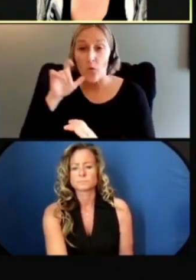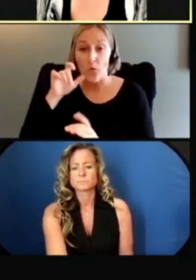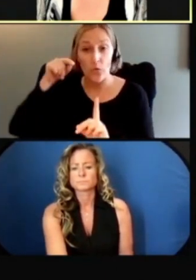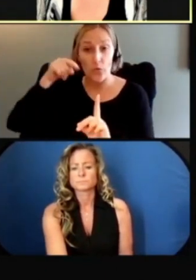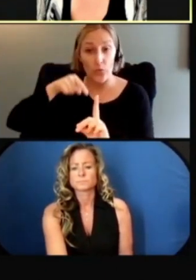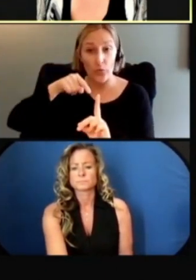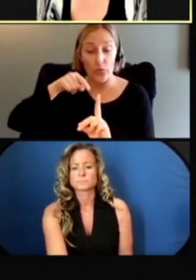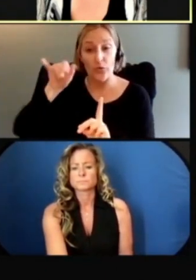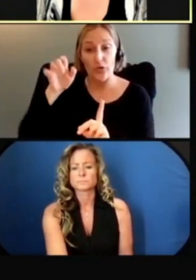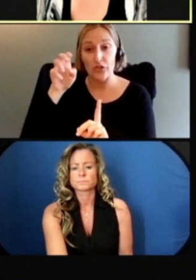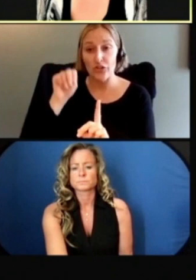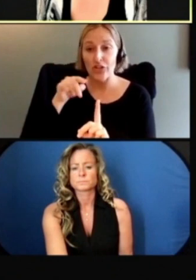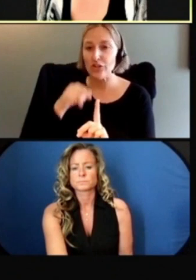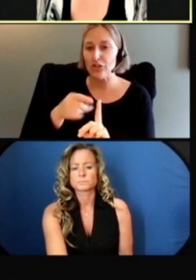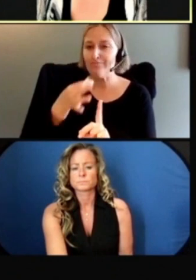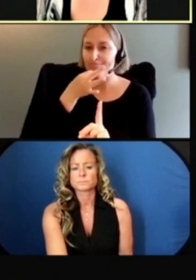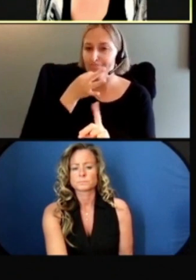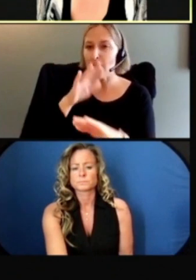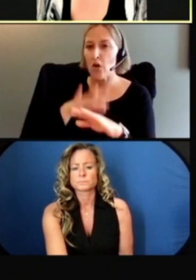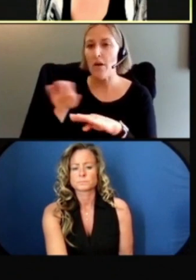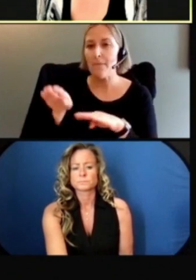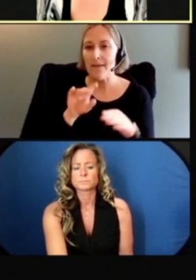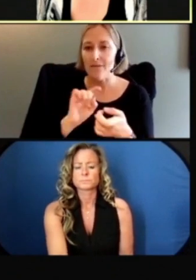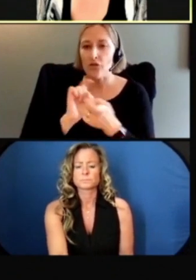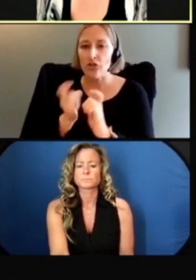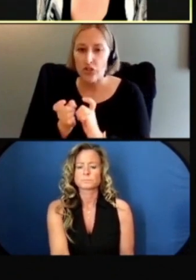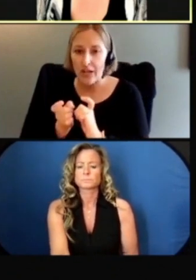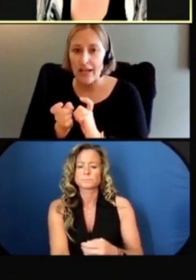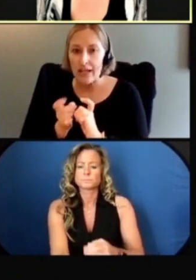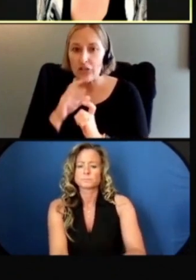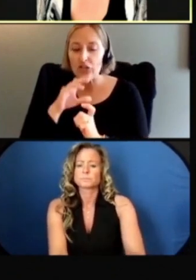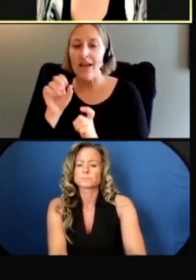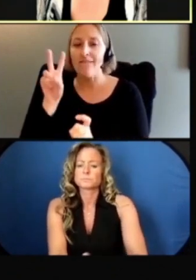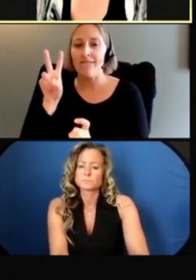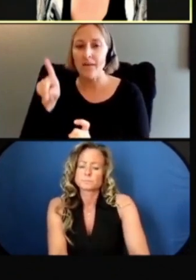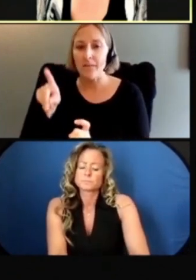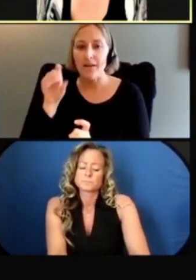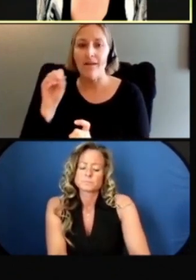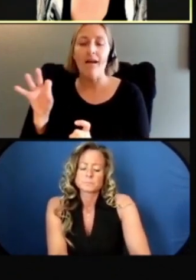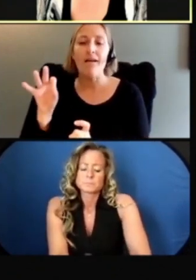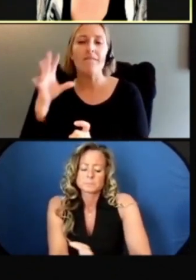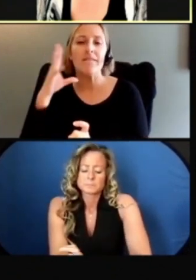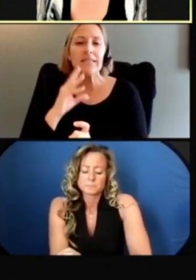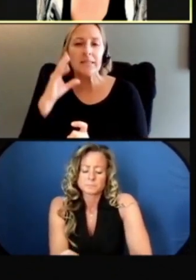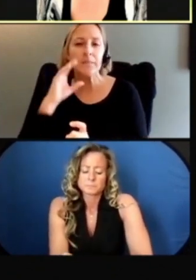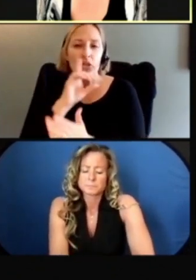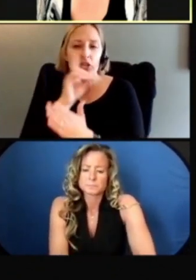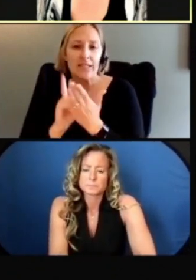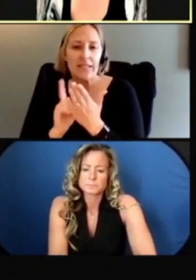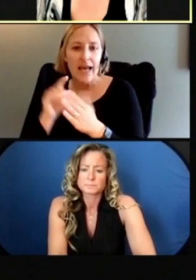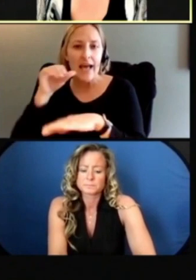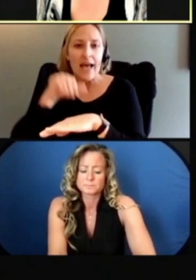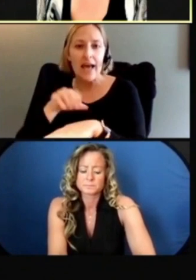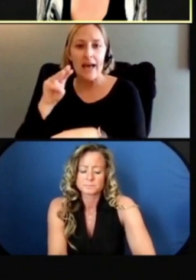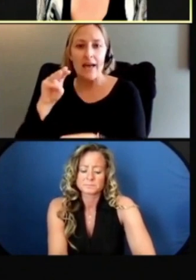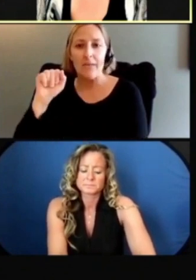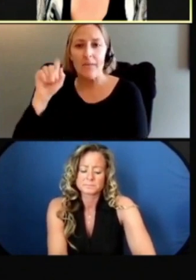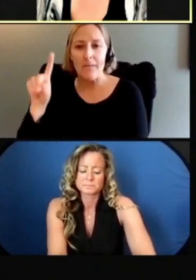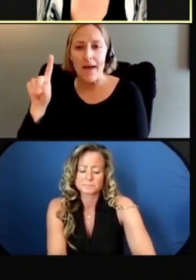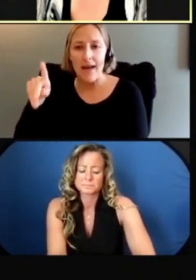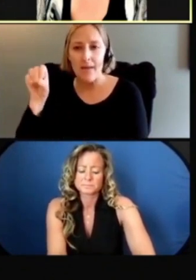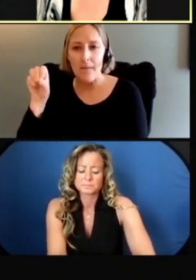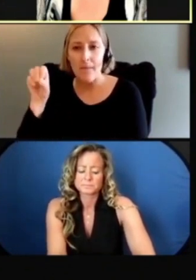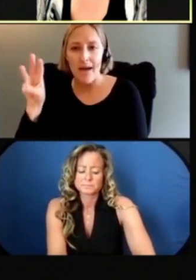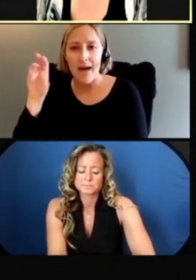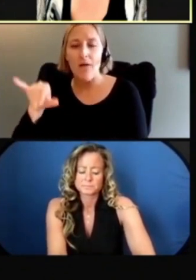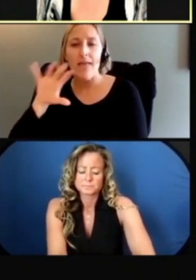an expert on behavior change and the VP of Experience Design at MadPow, which is a company based